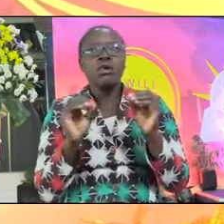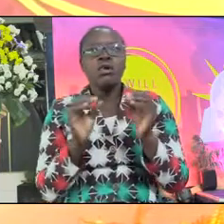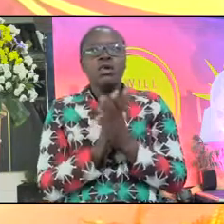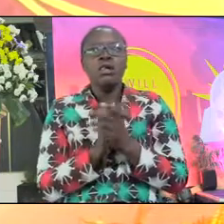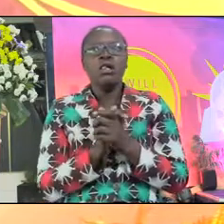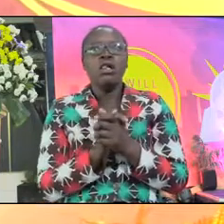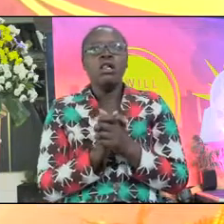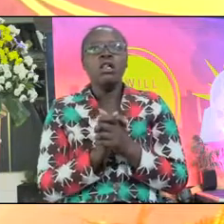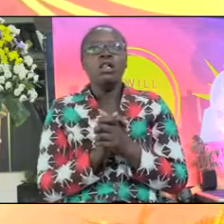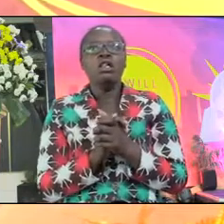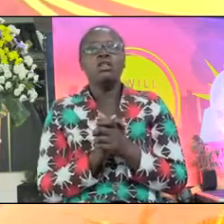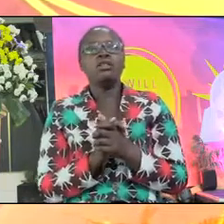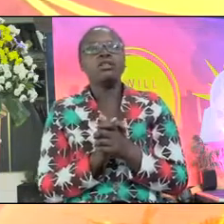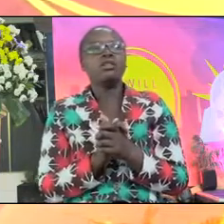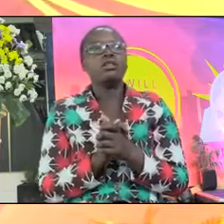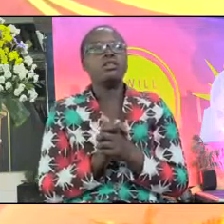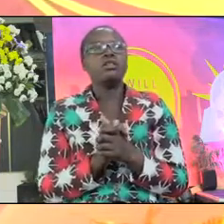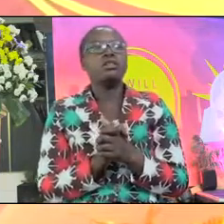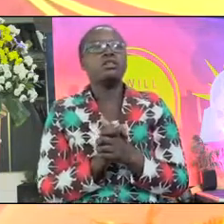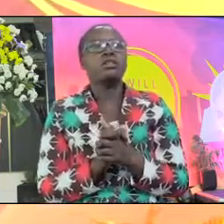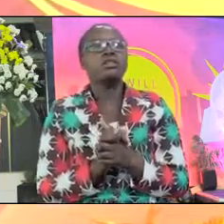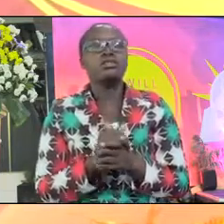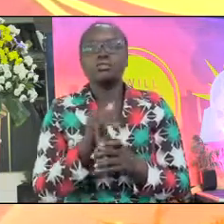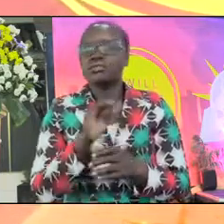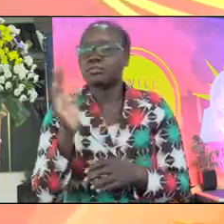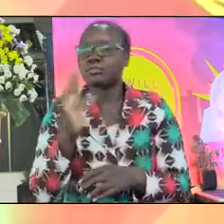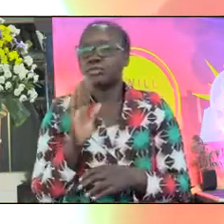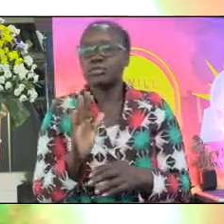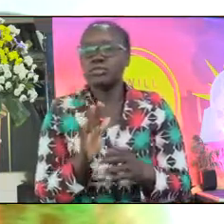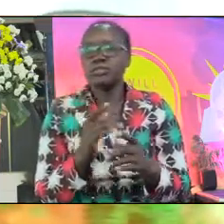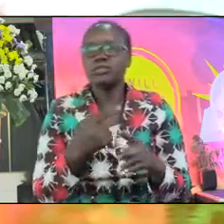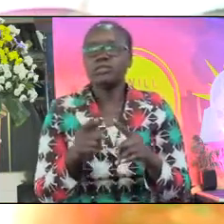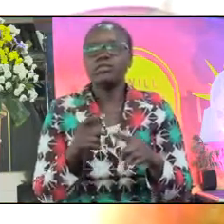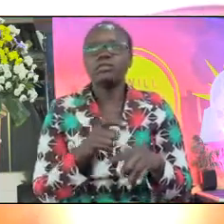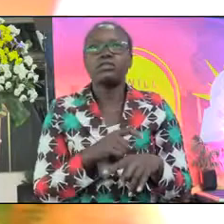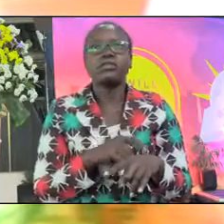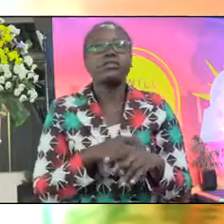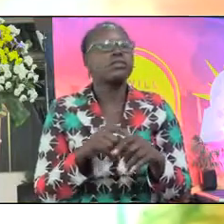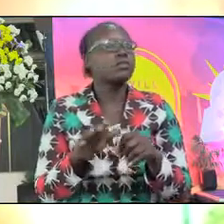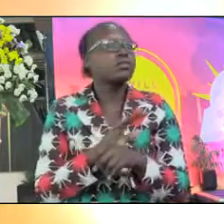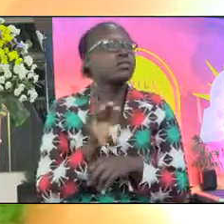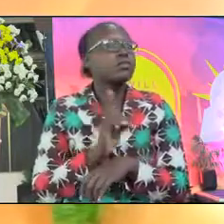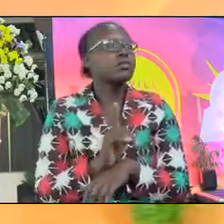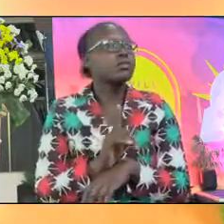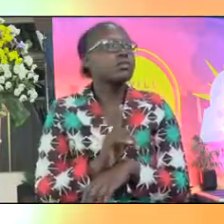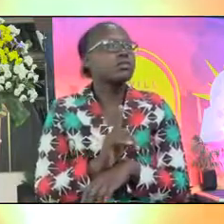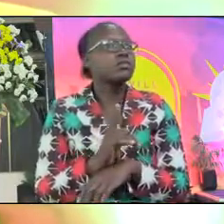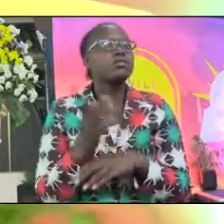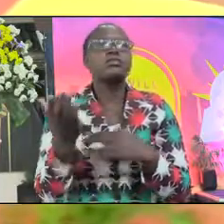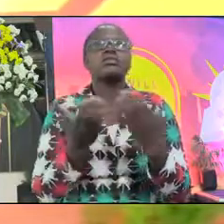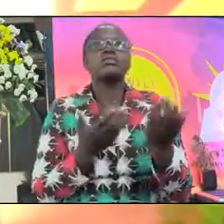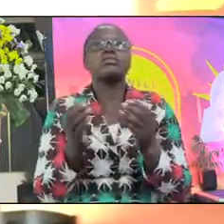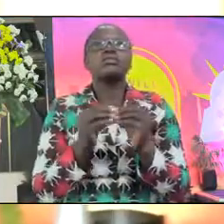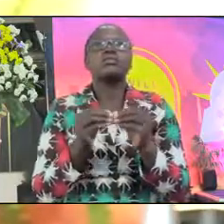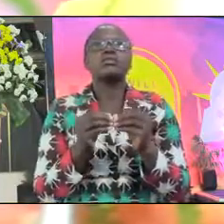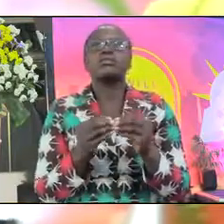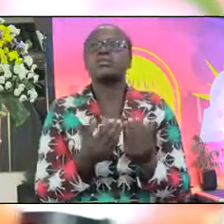it's full, it's good. No, I'm not saying, you know. It's not full. But you know when it's full? Business meeting.